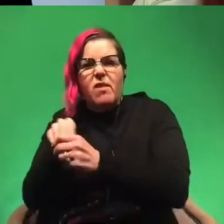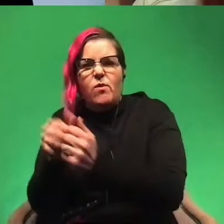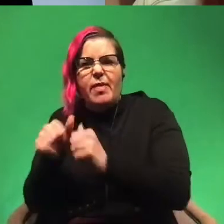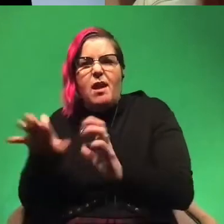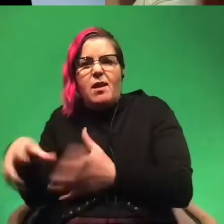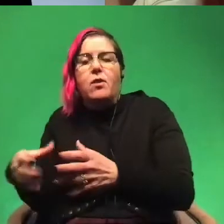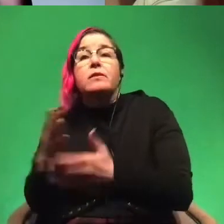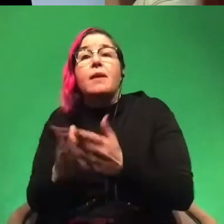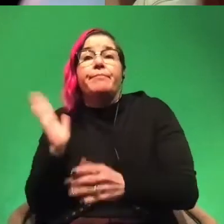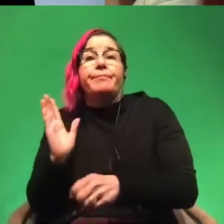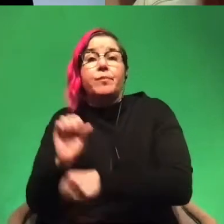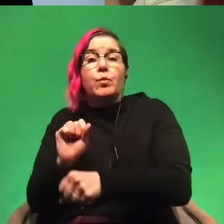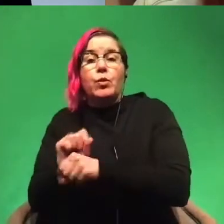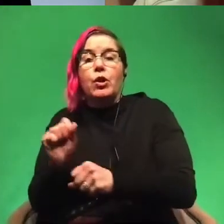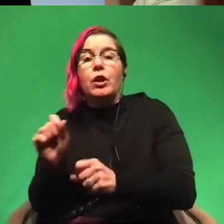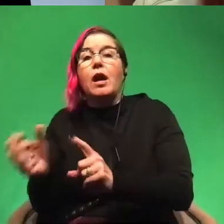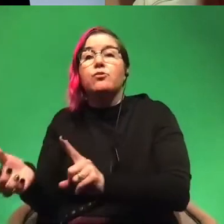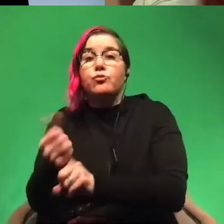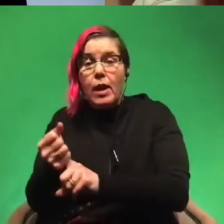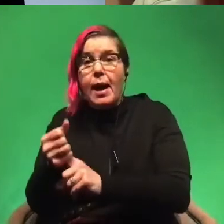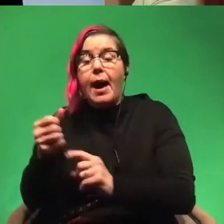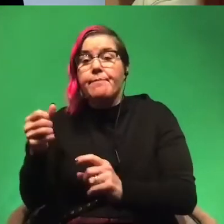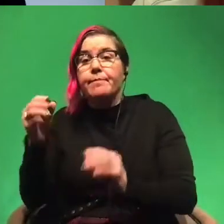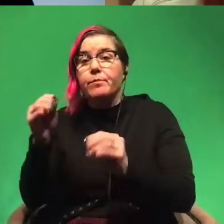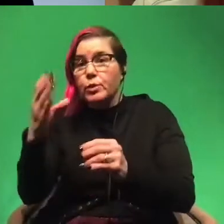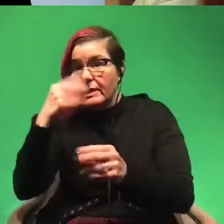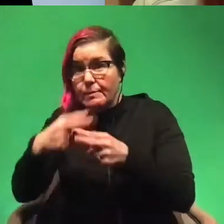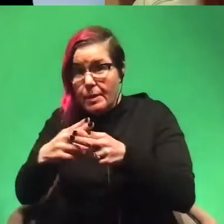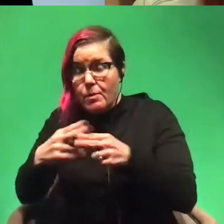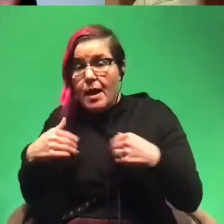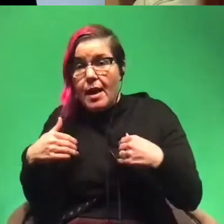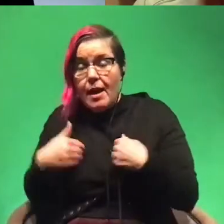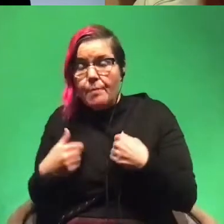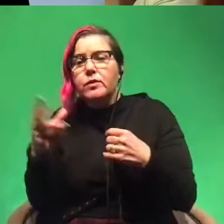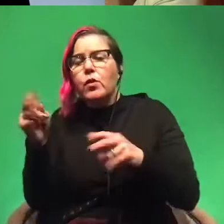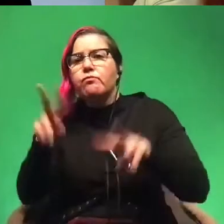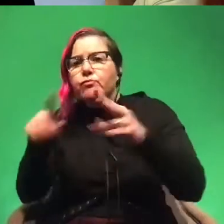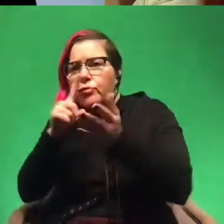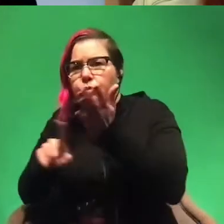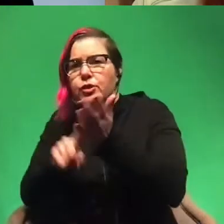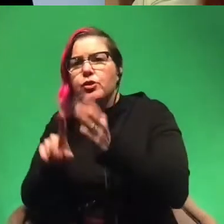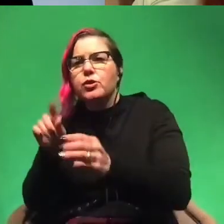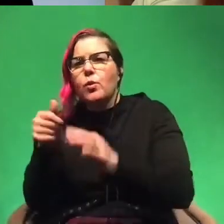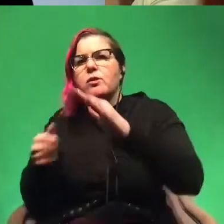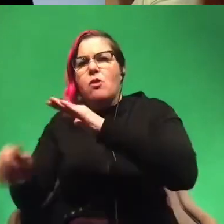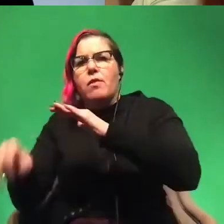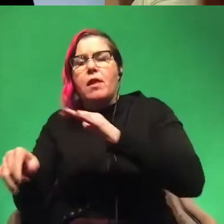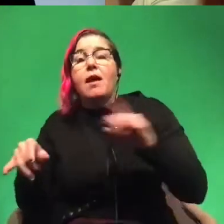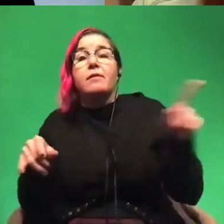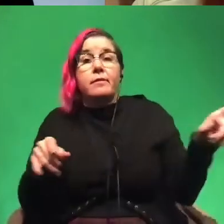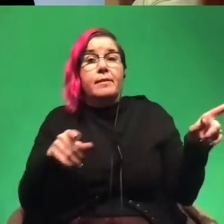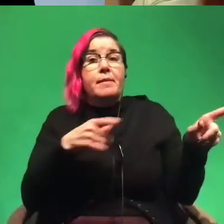work that I've done in the past, which is trapping and anesthetizing wildlife for conservation research, would fall under that. And animal rights activists would not think that was ethical at